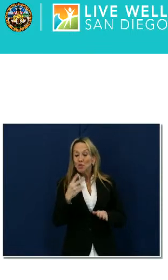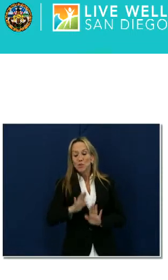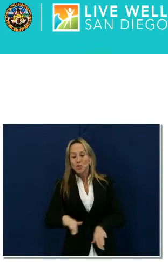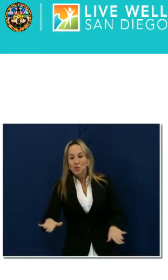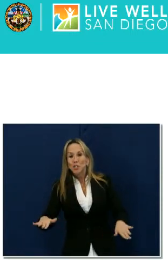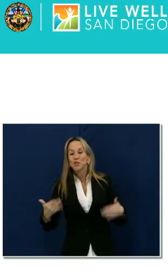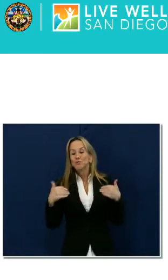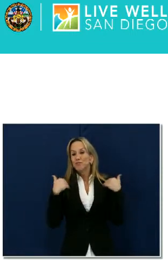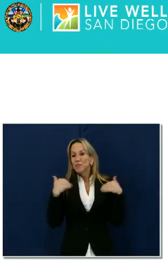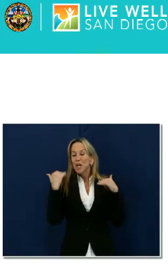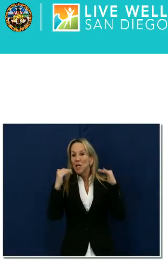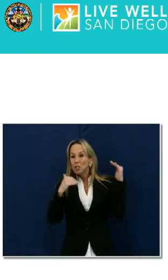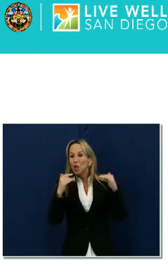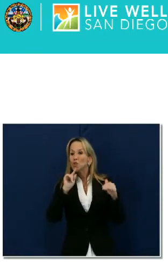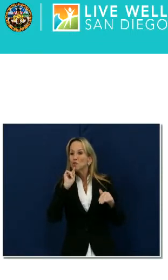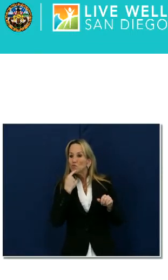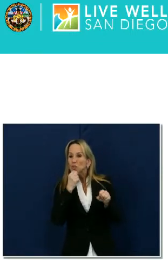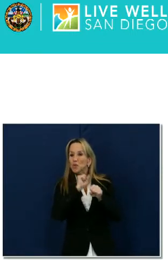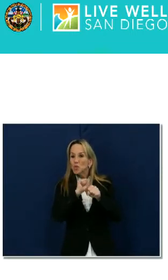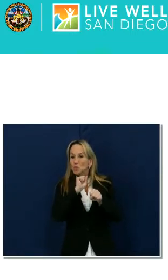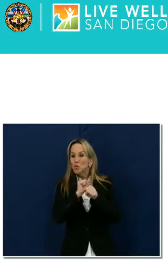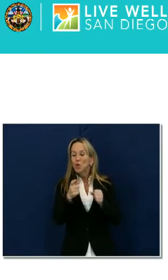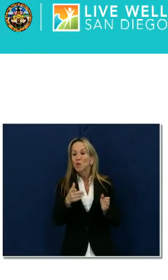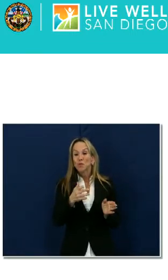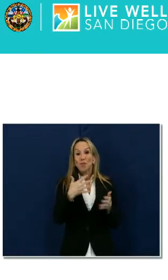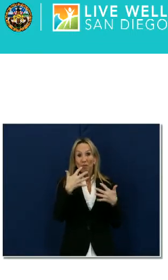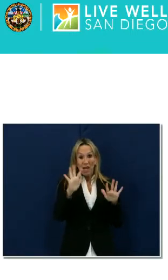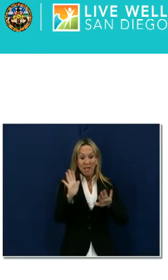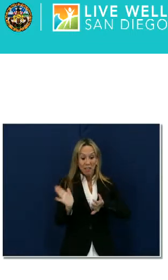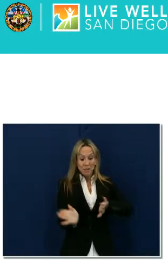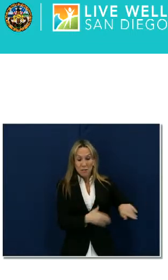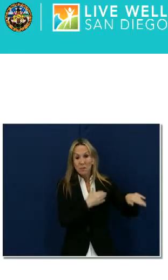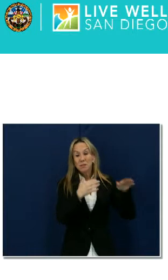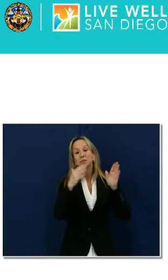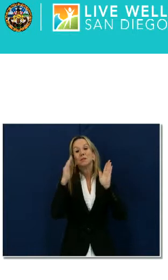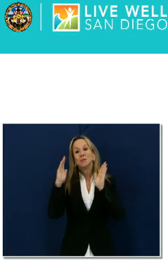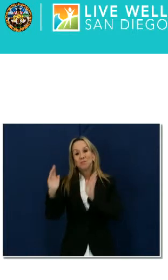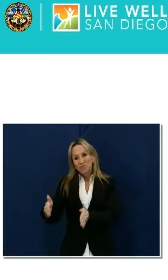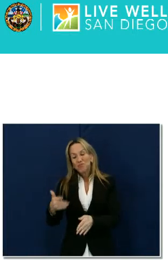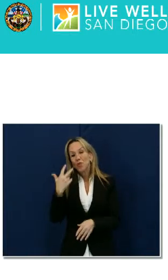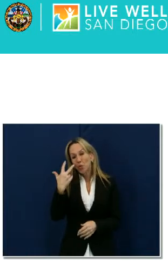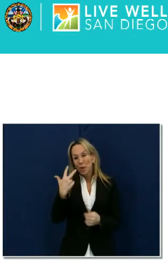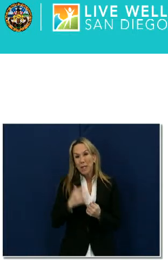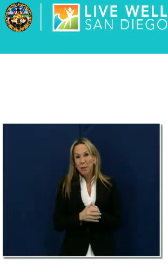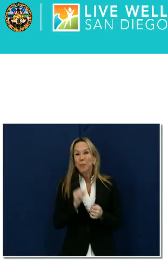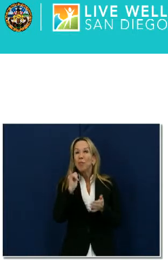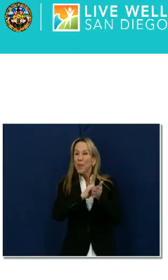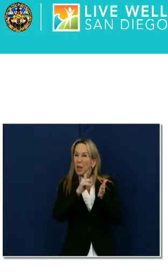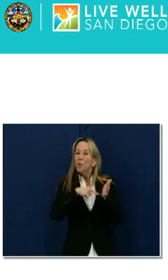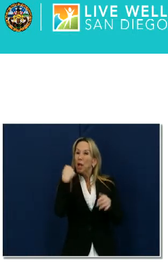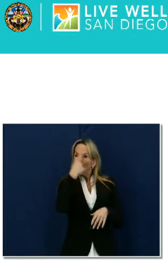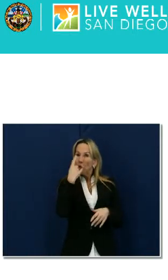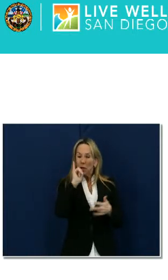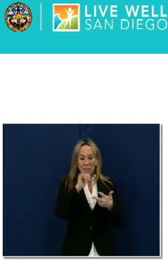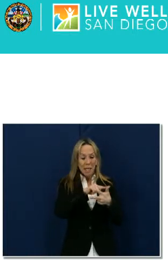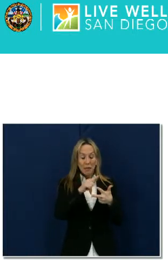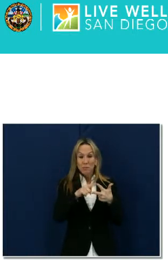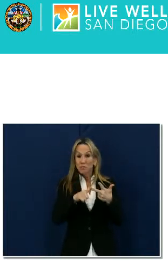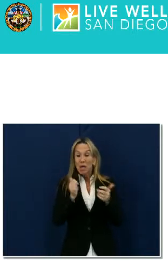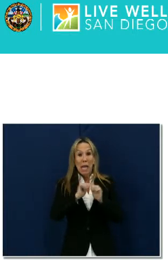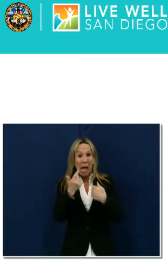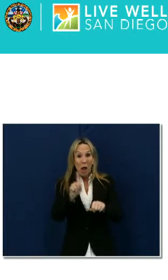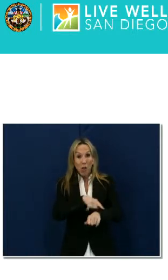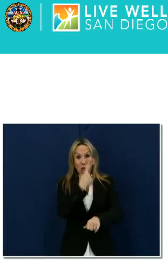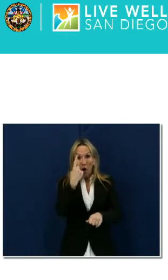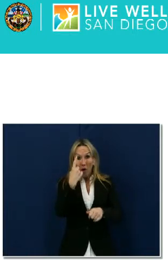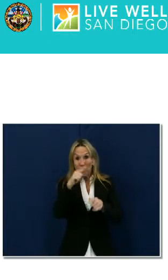other critical workers, you complete Phase 2, you go to Phase 3. So that is what the totality of the process will look like, and we don't know how long it's going to take because we don't